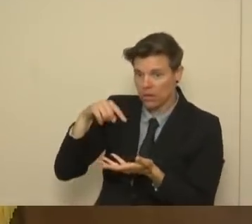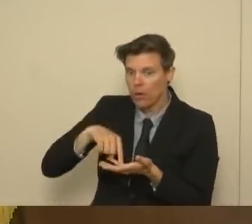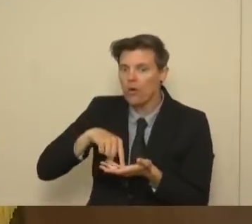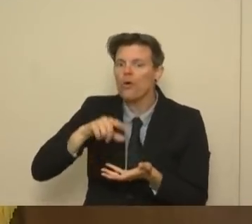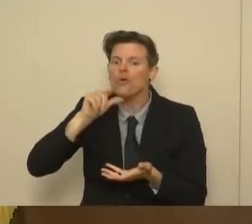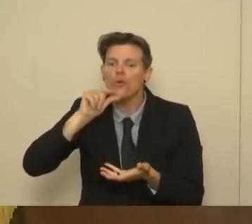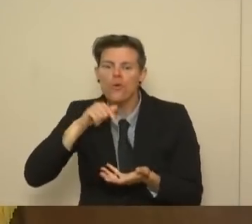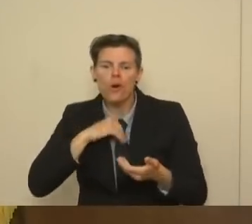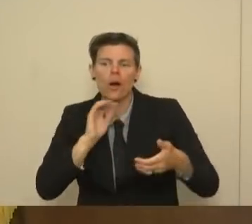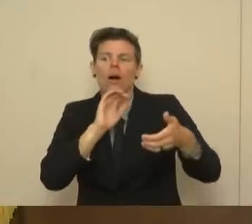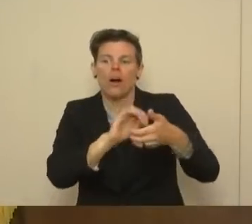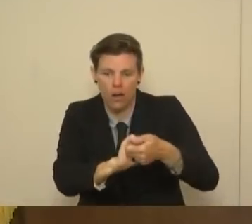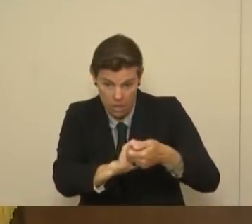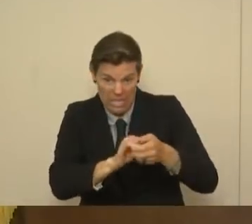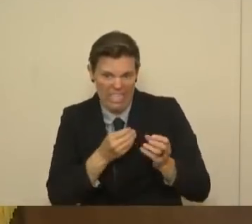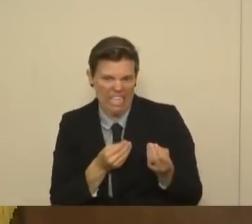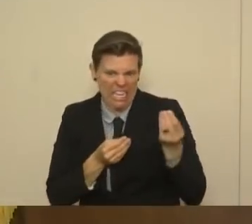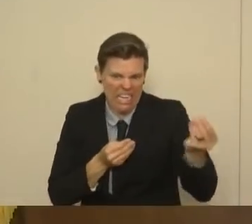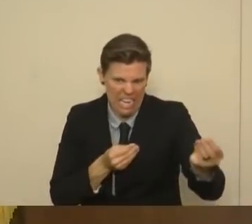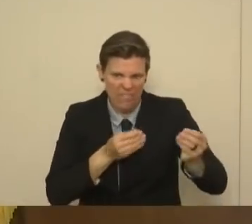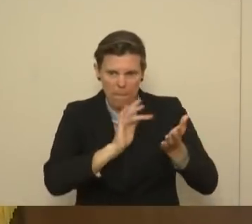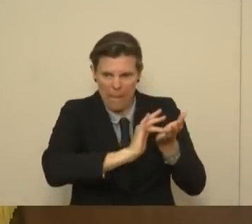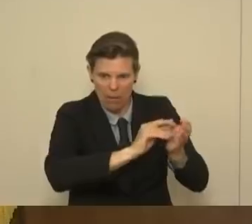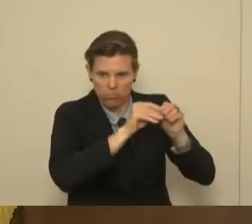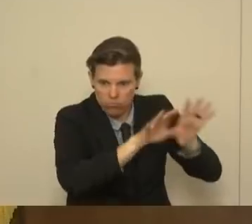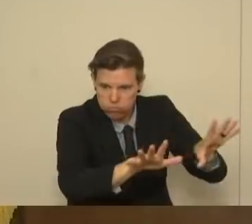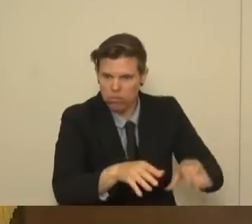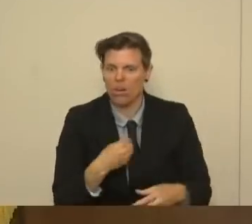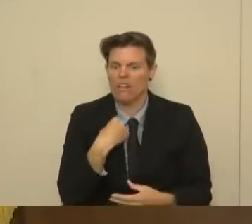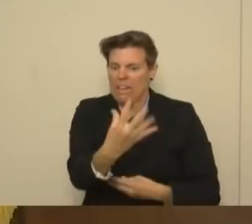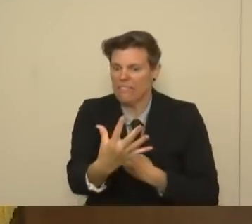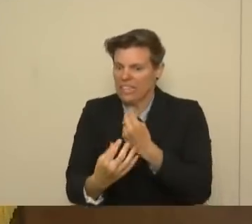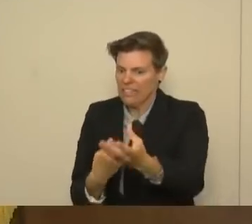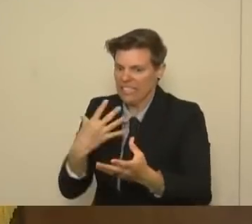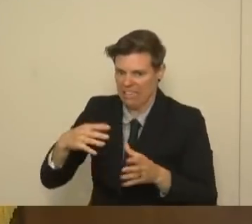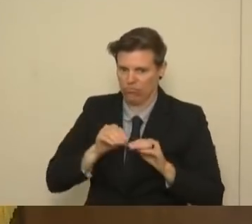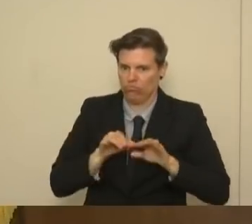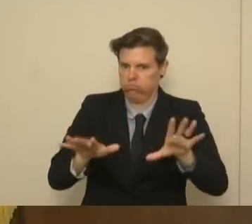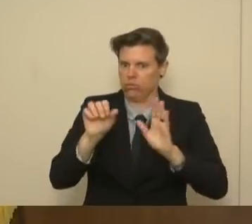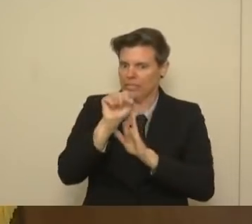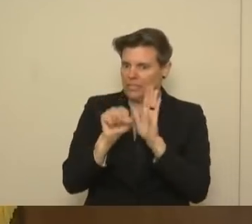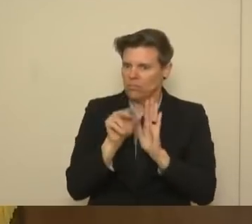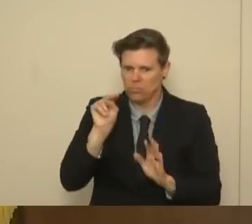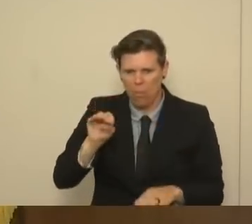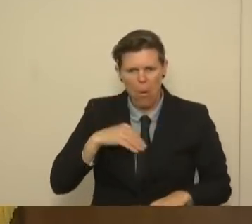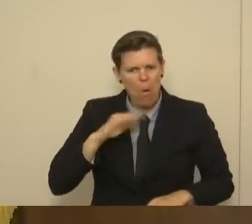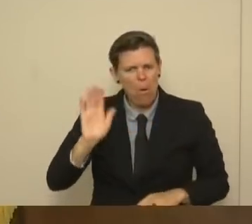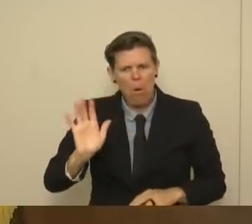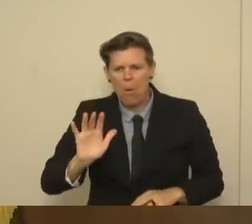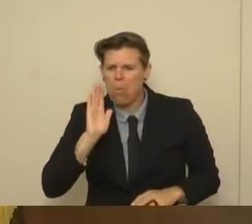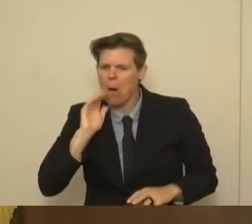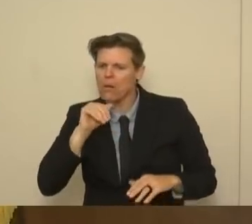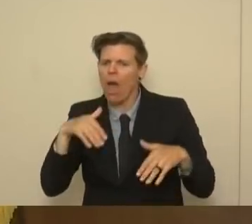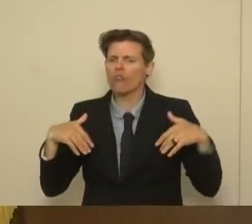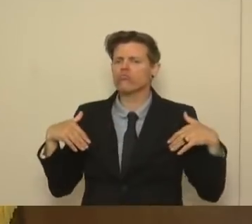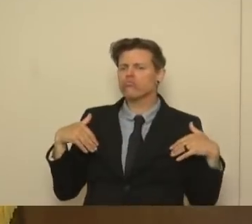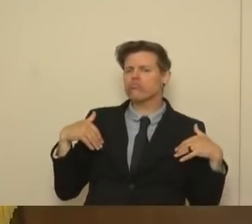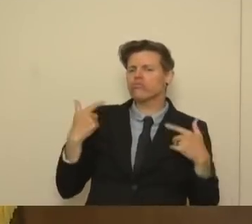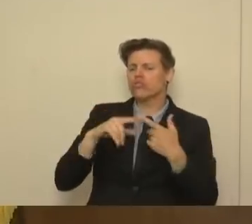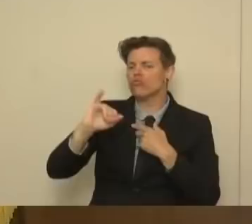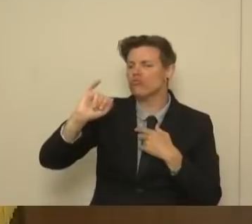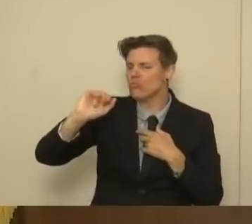until January to do that work. That work, because it's public health preparedness, we're doing that now and have